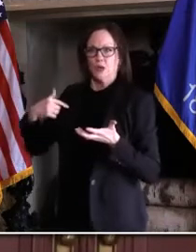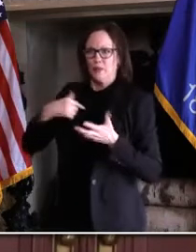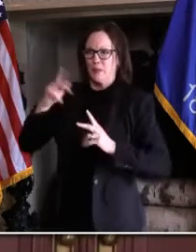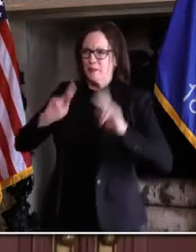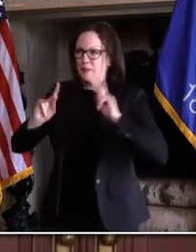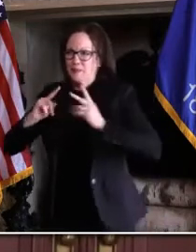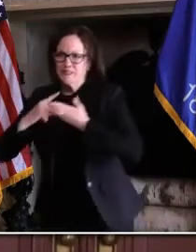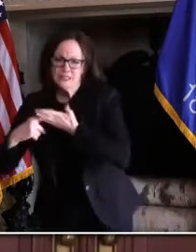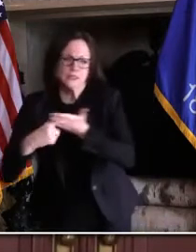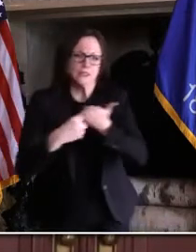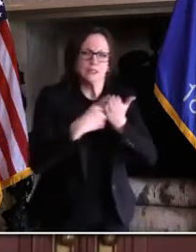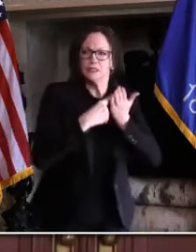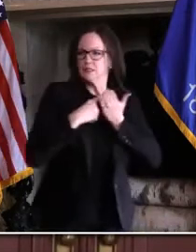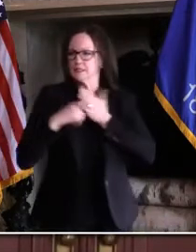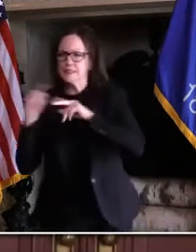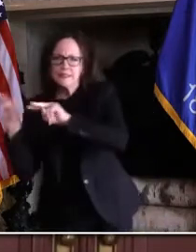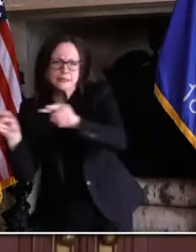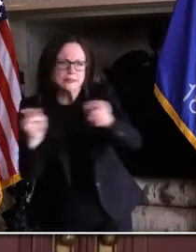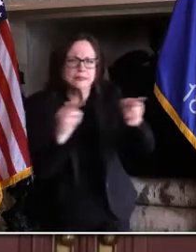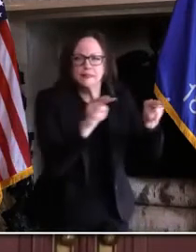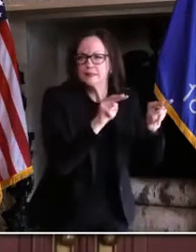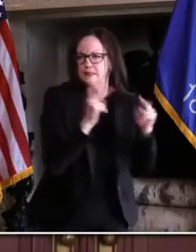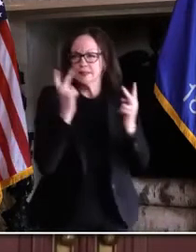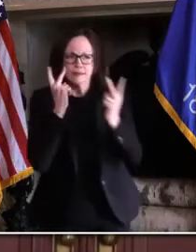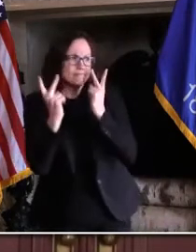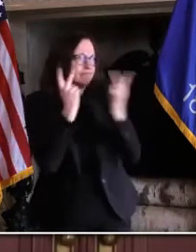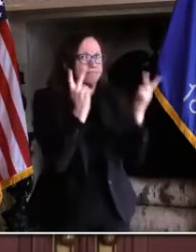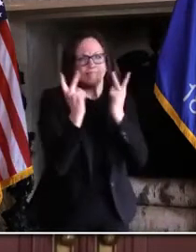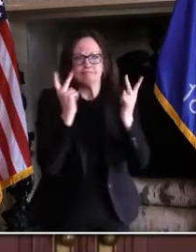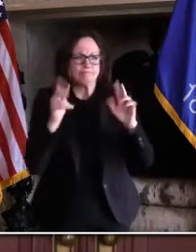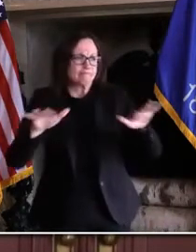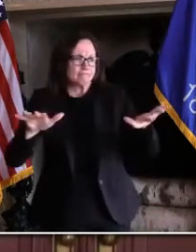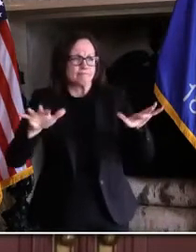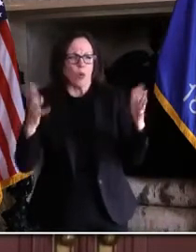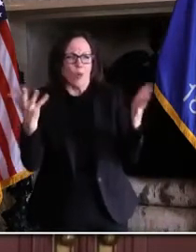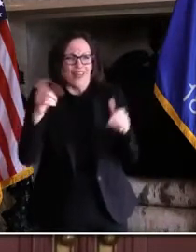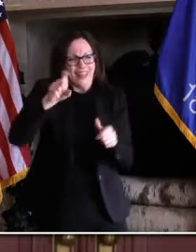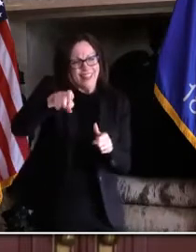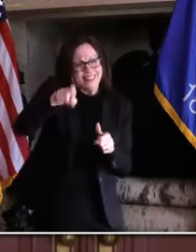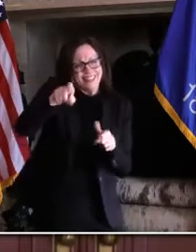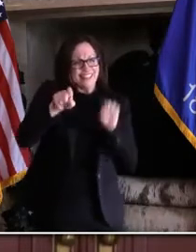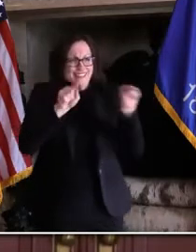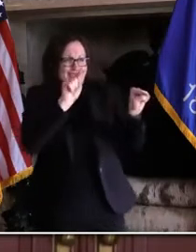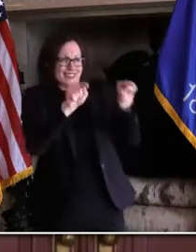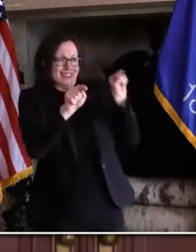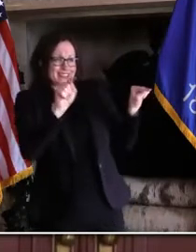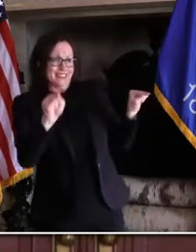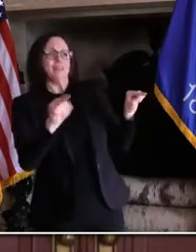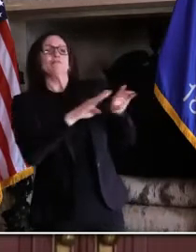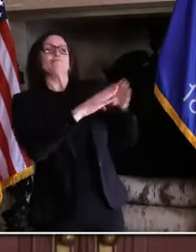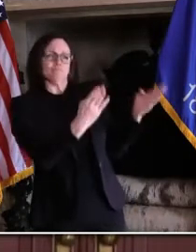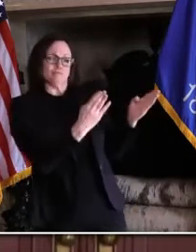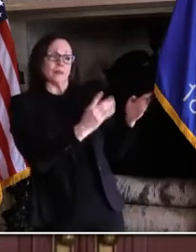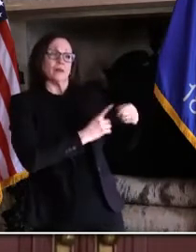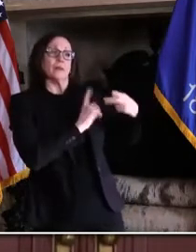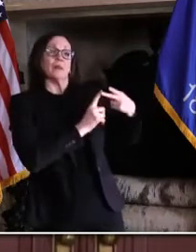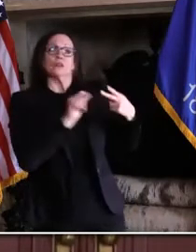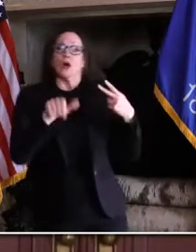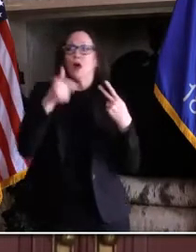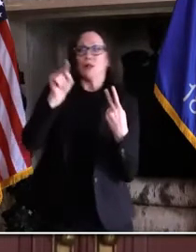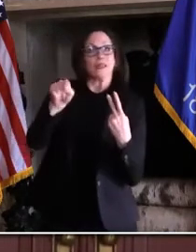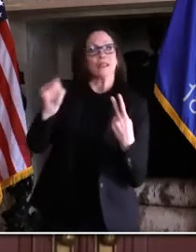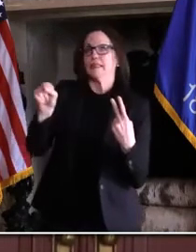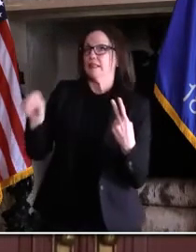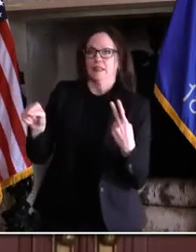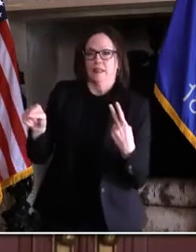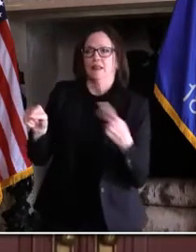while continuing to provide the essential services and keep our economy strong. If you have questions about whether your business